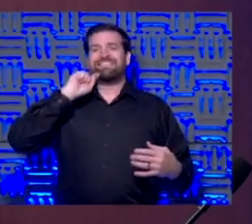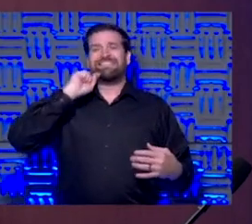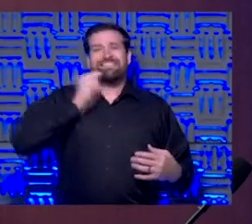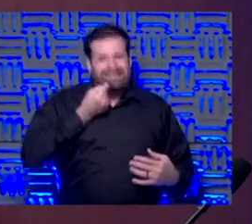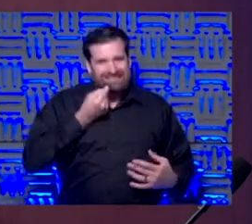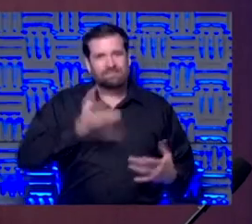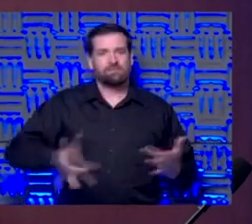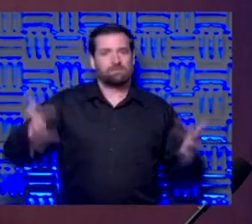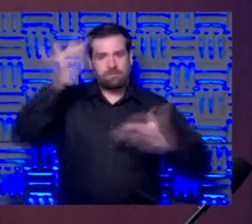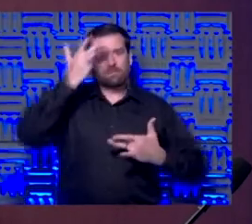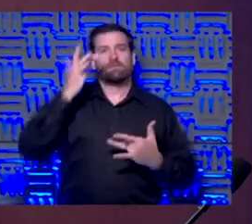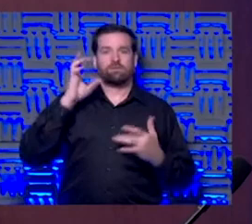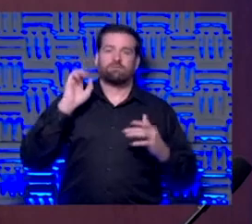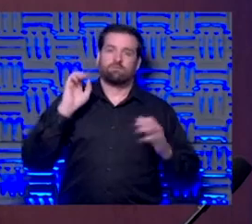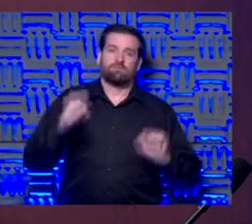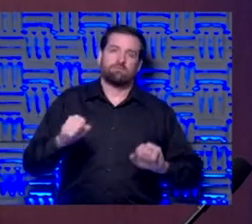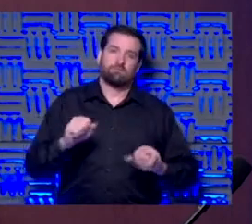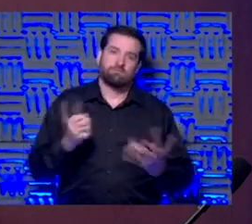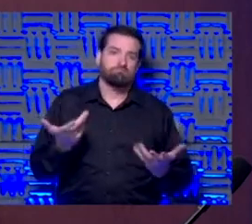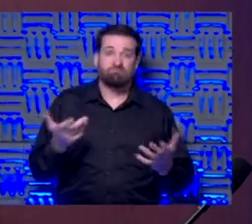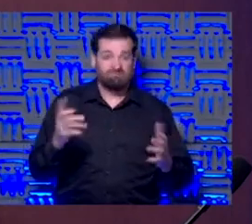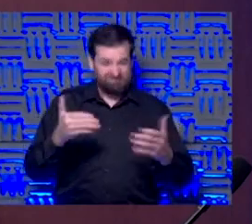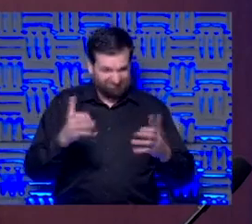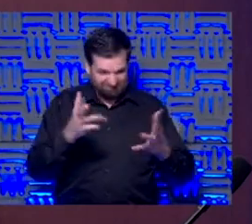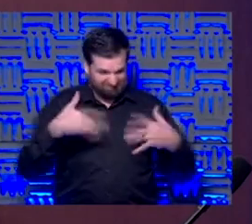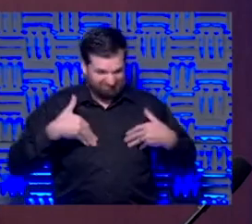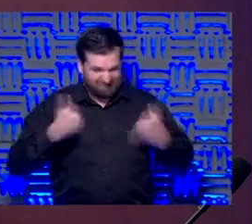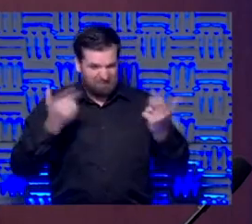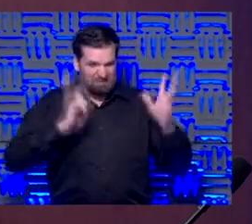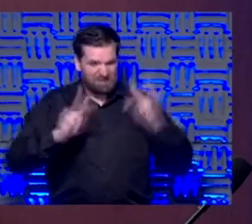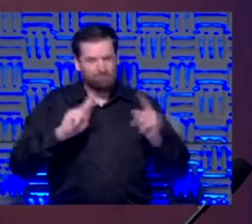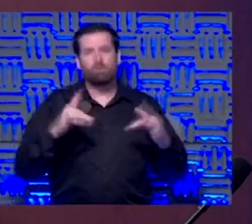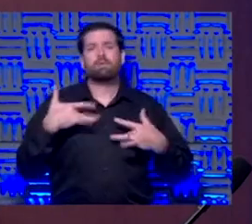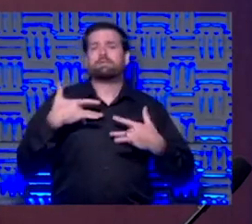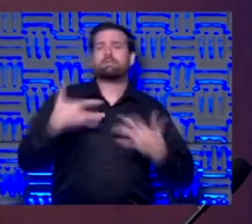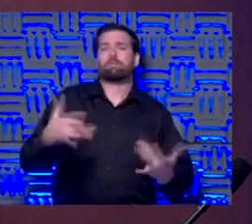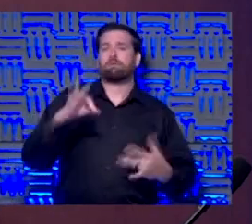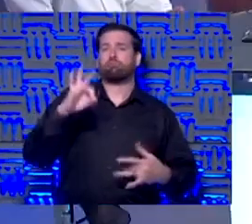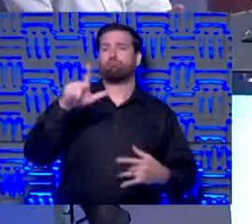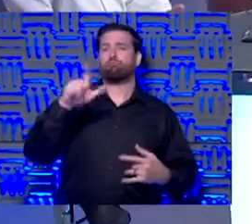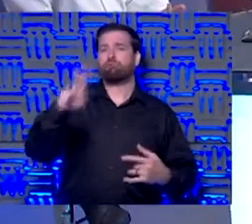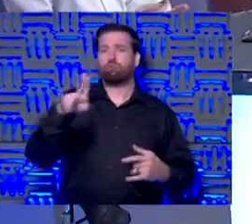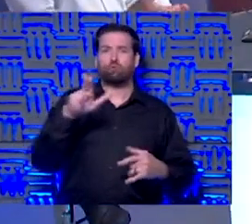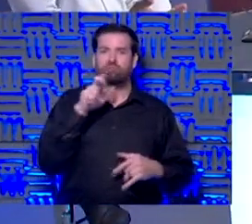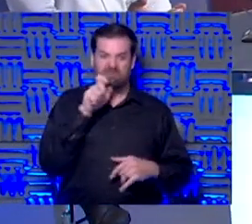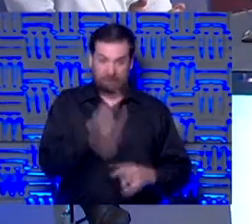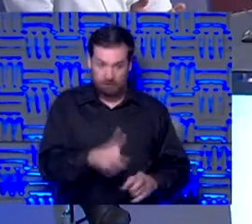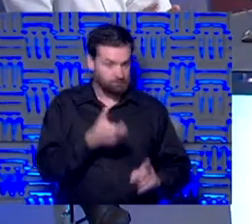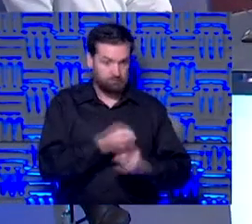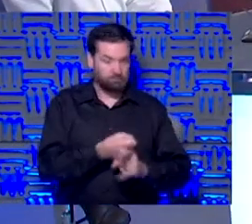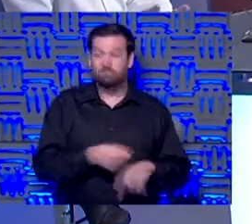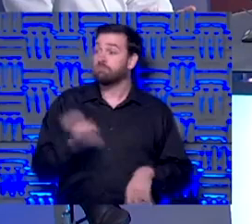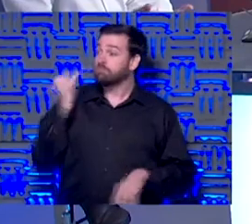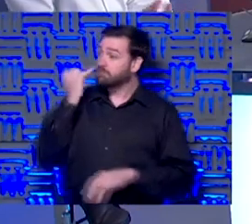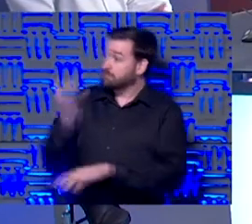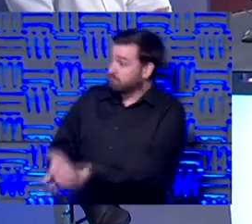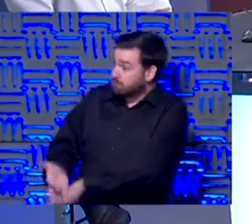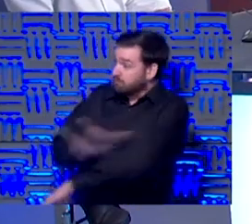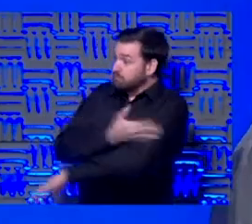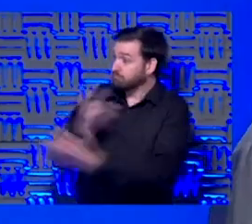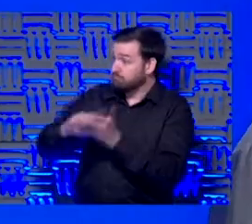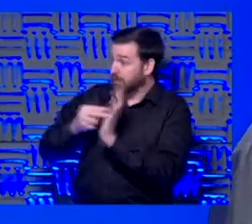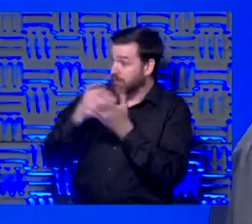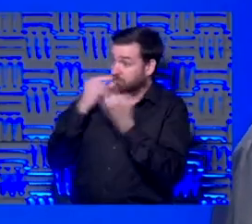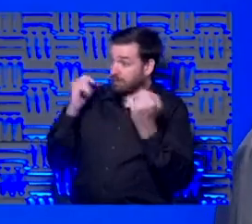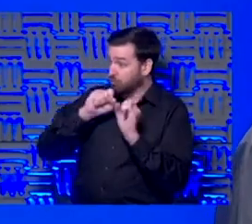people can get, and younger folks that you just wouldn't expect that, you know, with the traditional flu. Yeah. And if you are recovered, that doesn't mean you can take your